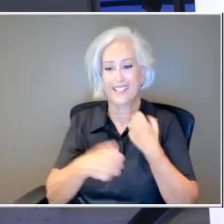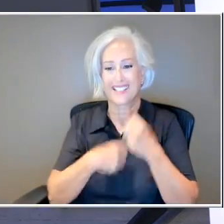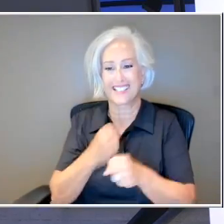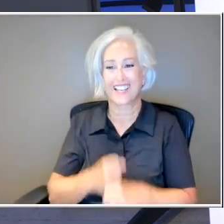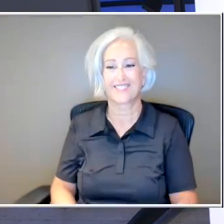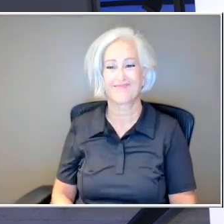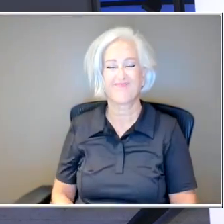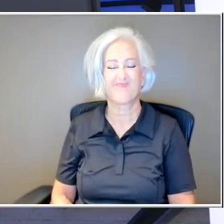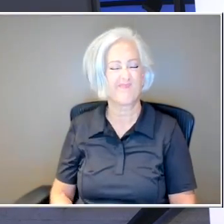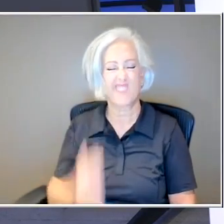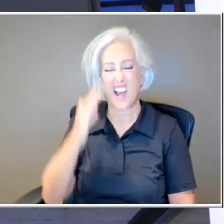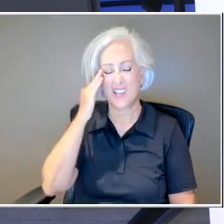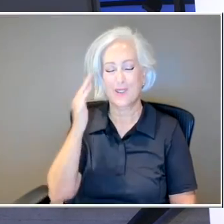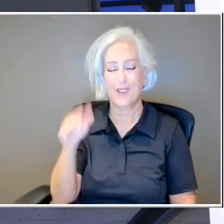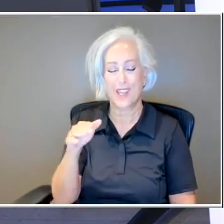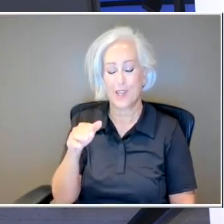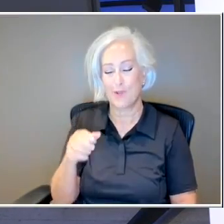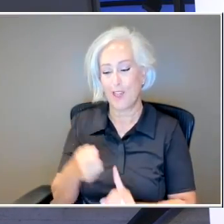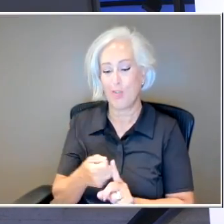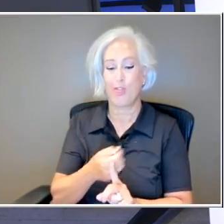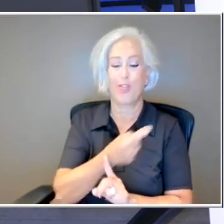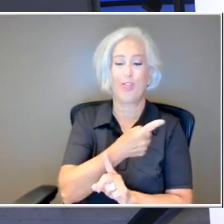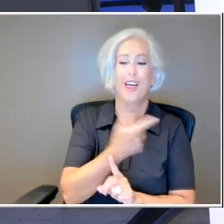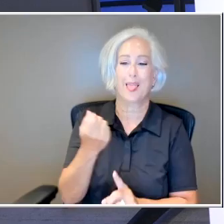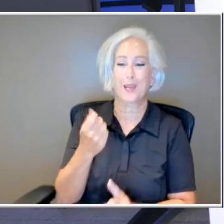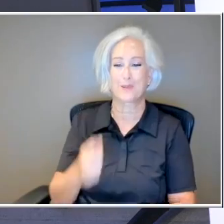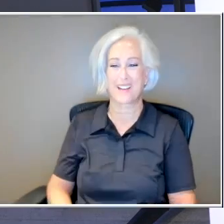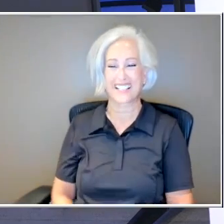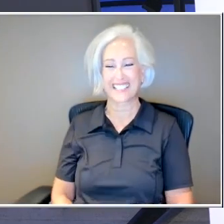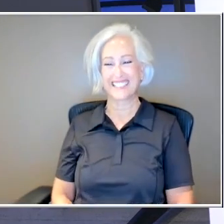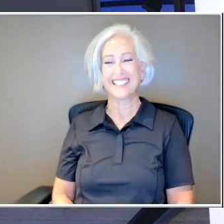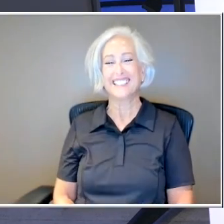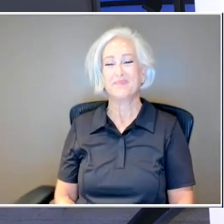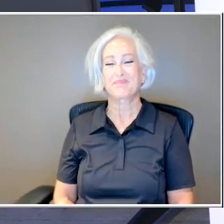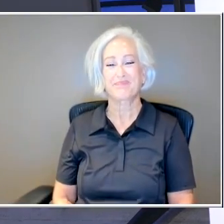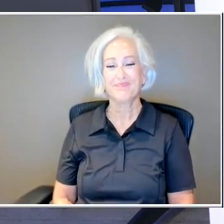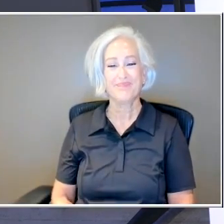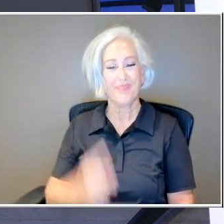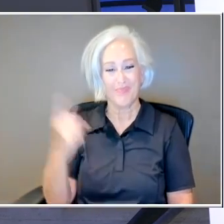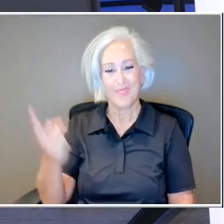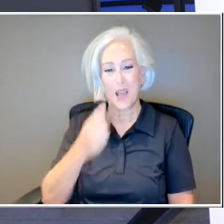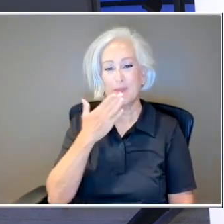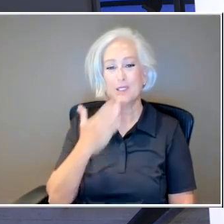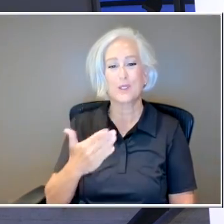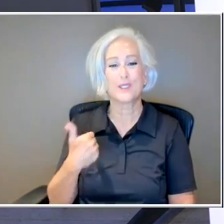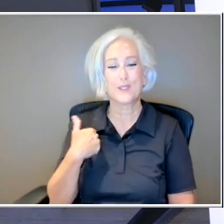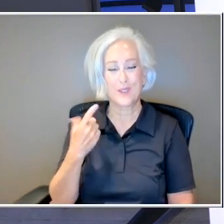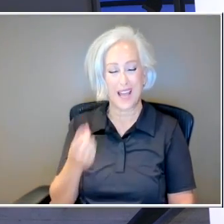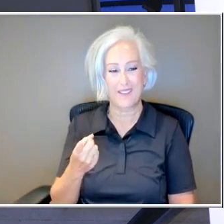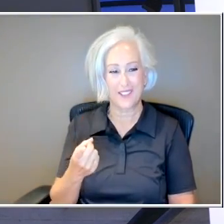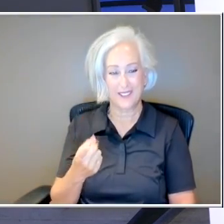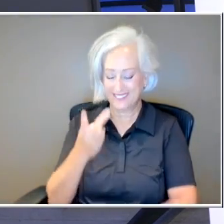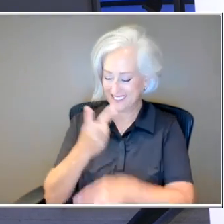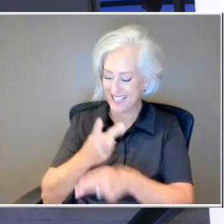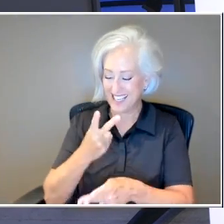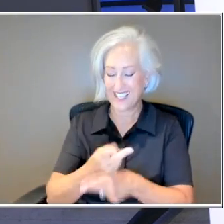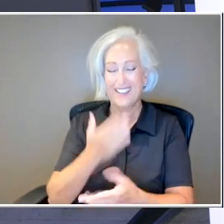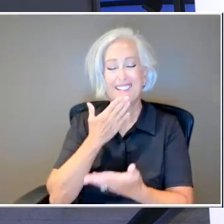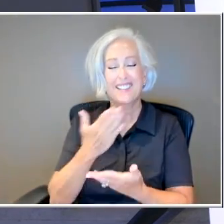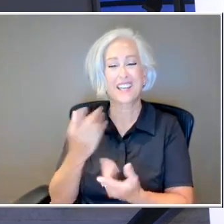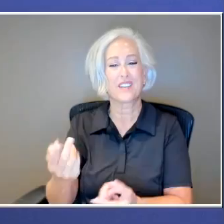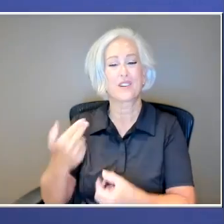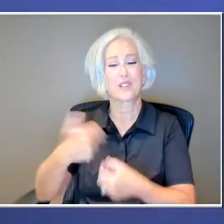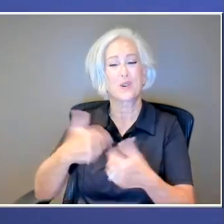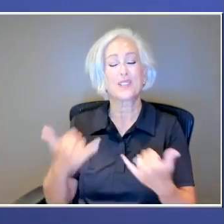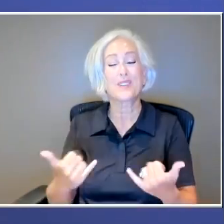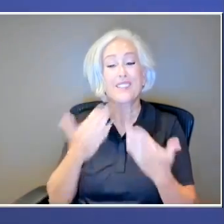the other lane. Even if I tried to stop you, I knew that was happening. Always good to have you. Yeah. Be well. Thank you for being with us today. much. Thanks to all of our viewers